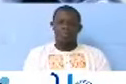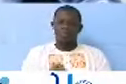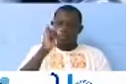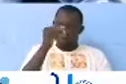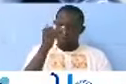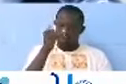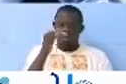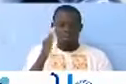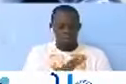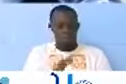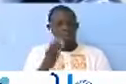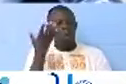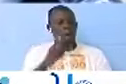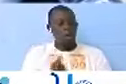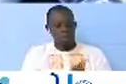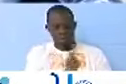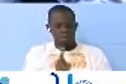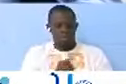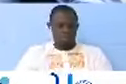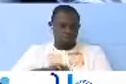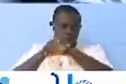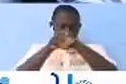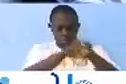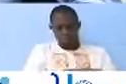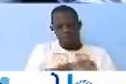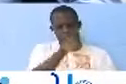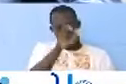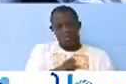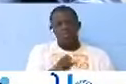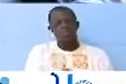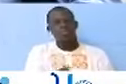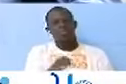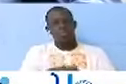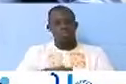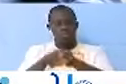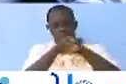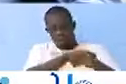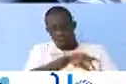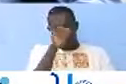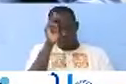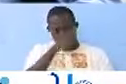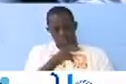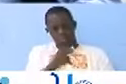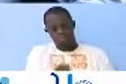Yes, when they took him. Swokono? When I took him